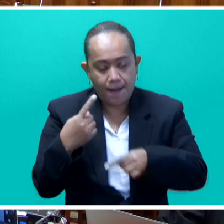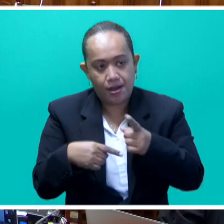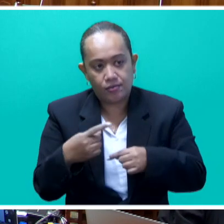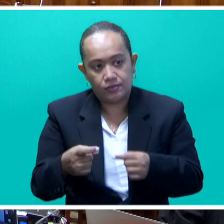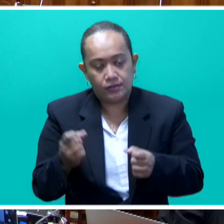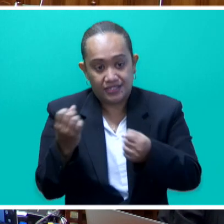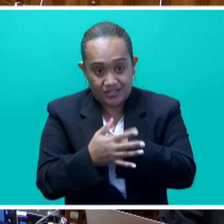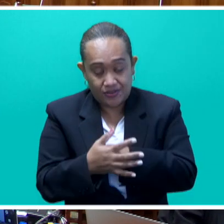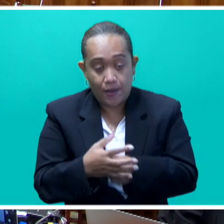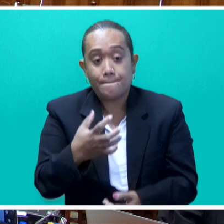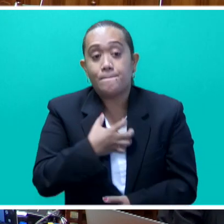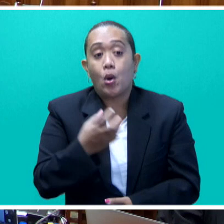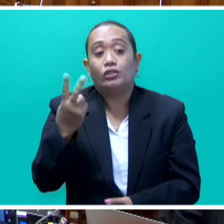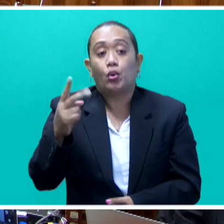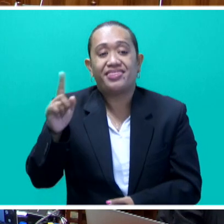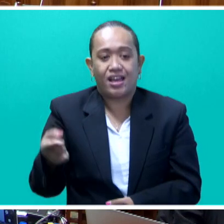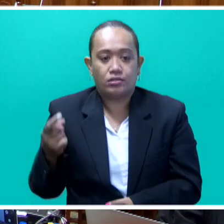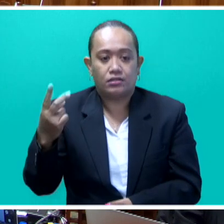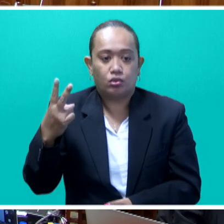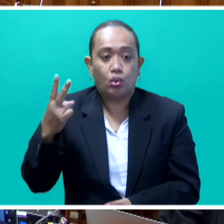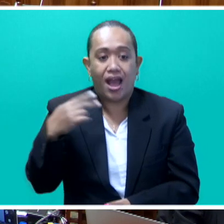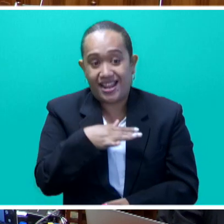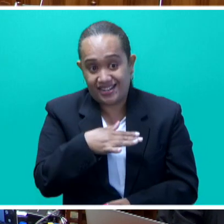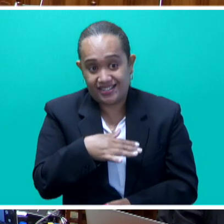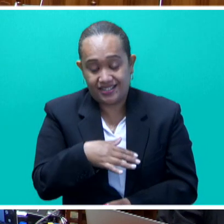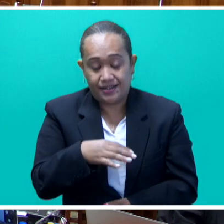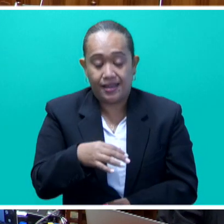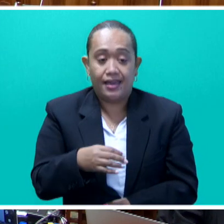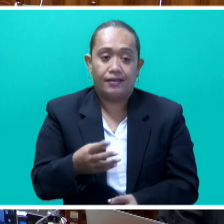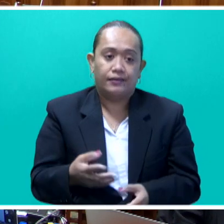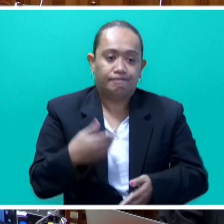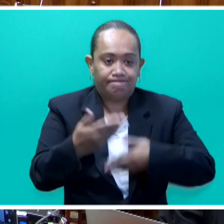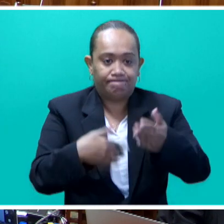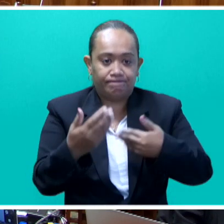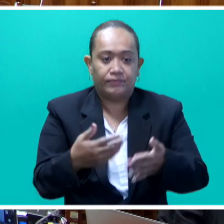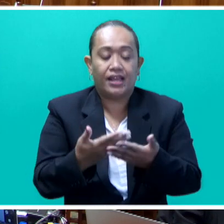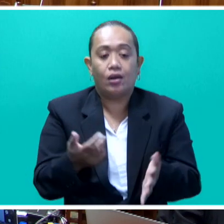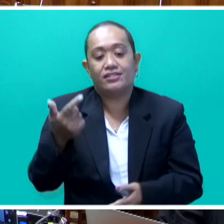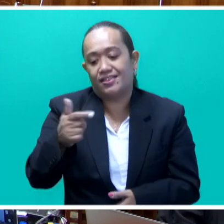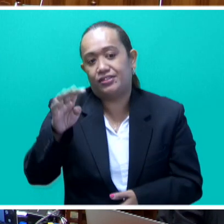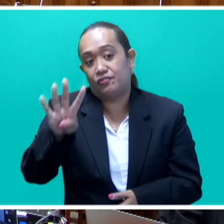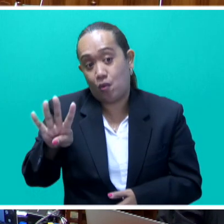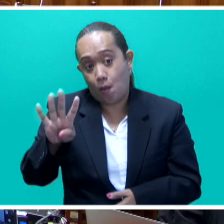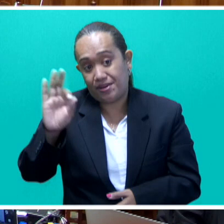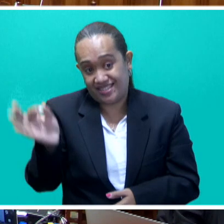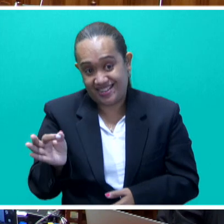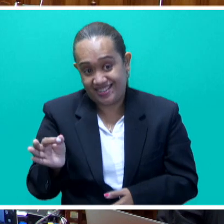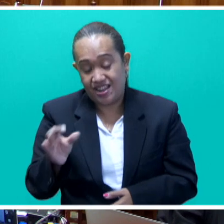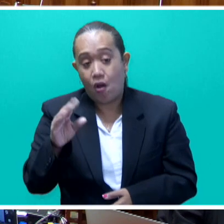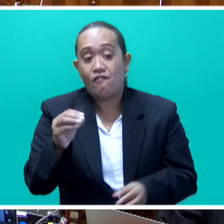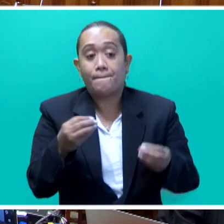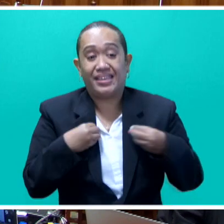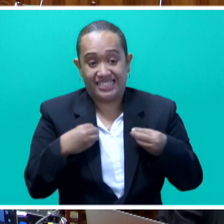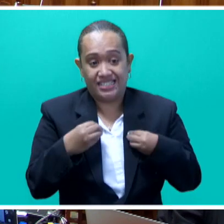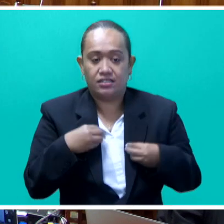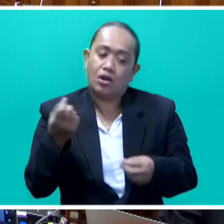more than 2,200 MSMEs revealed that 74% have either closed temporarily, permanently, or operated on reduced